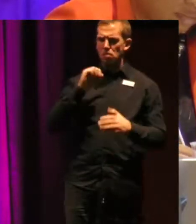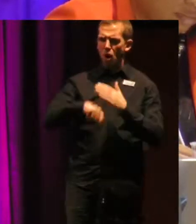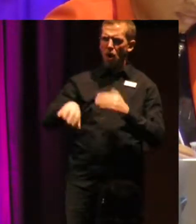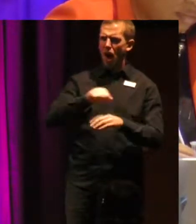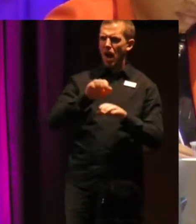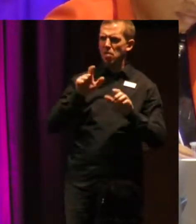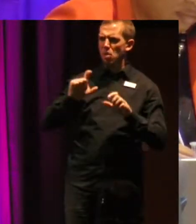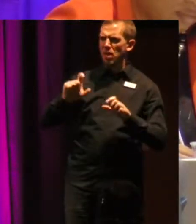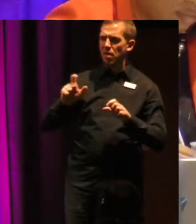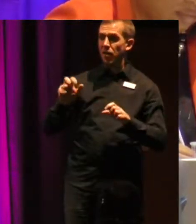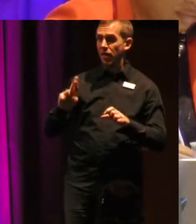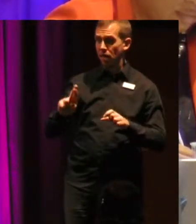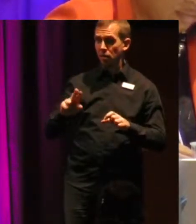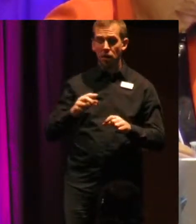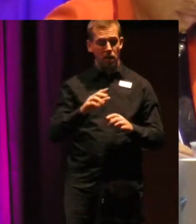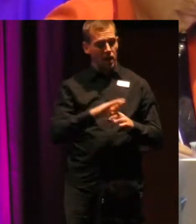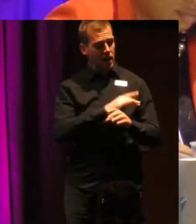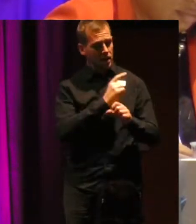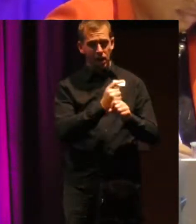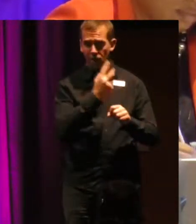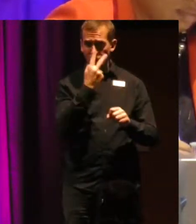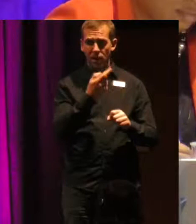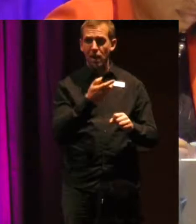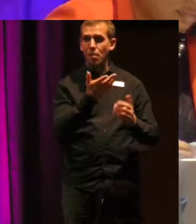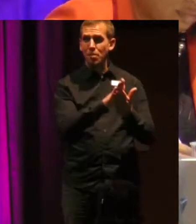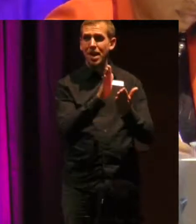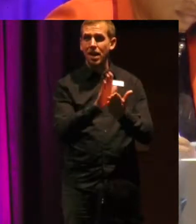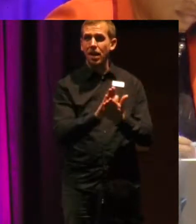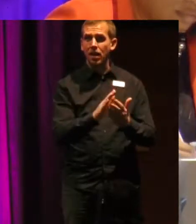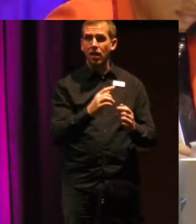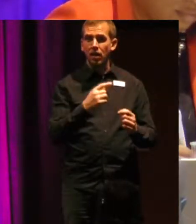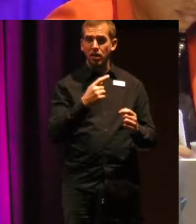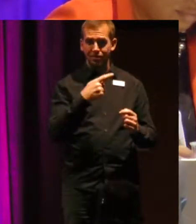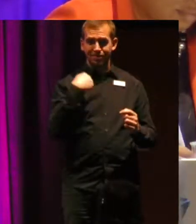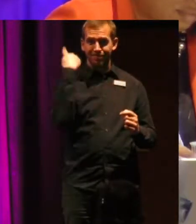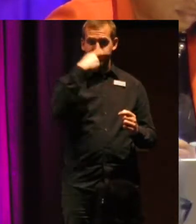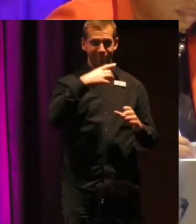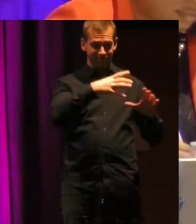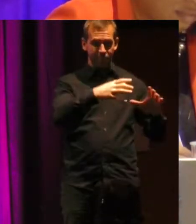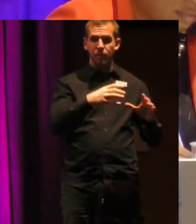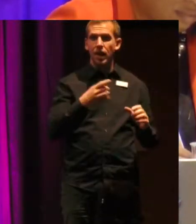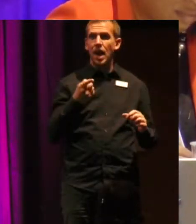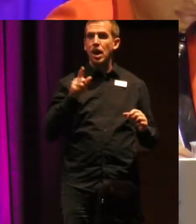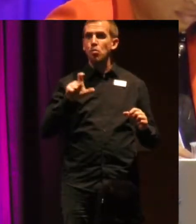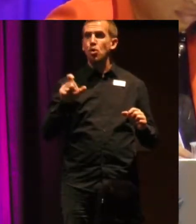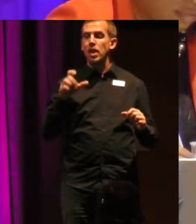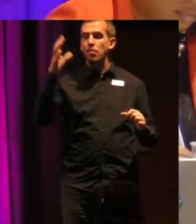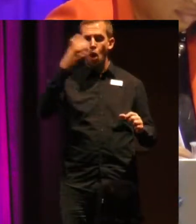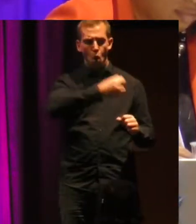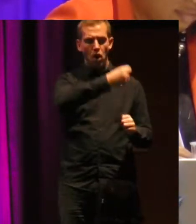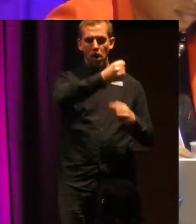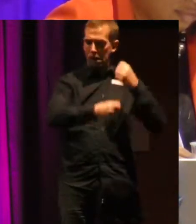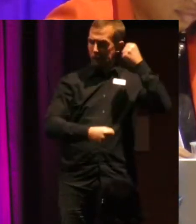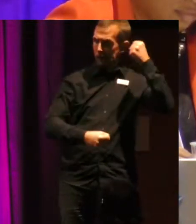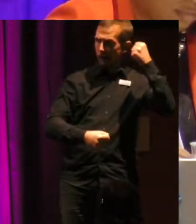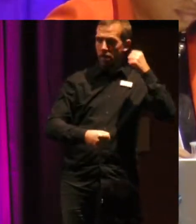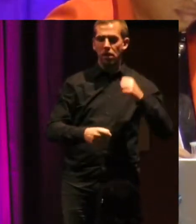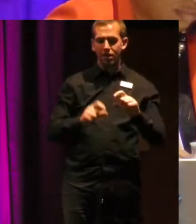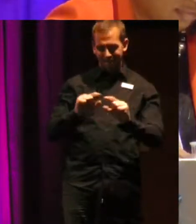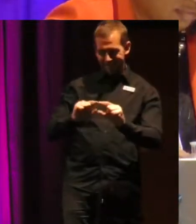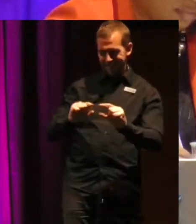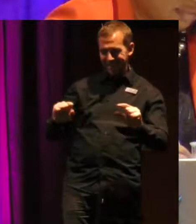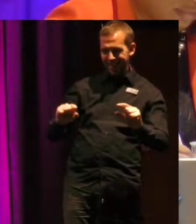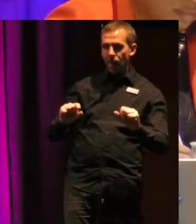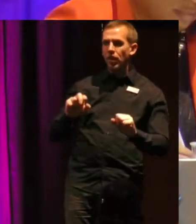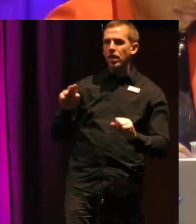constantly see pictures of a decapitated head with a Muslim holding it, and then underneath is that when did you last see a